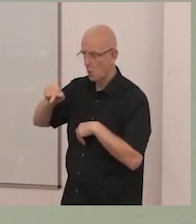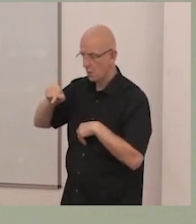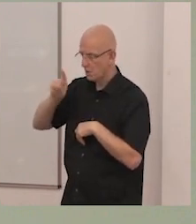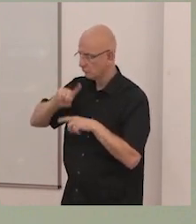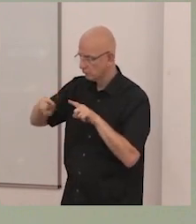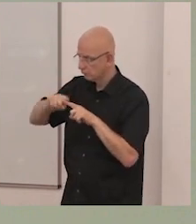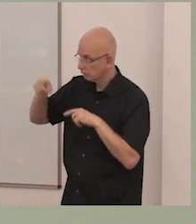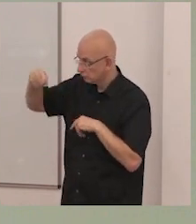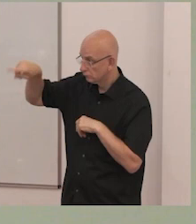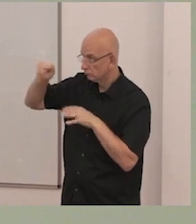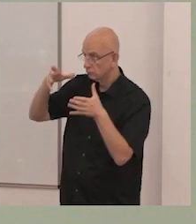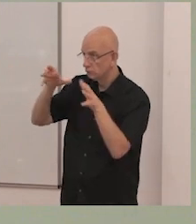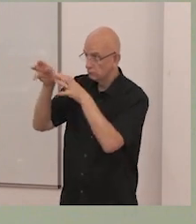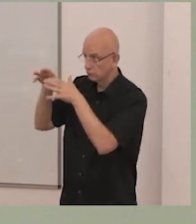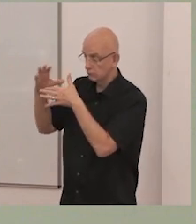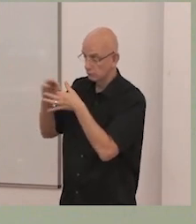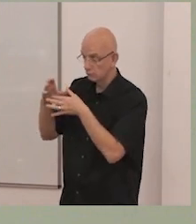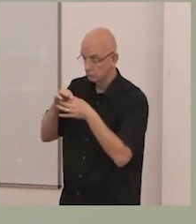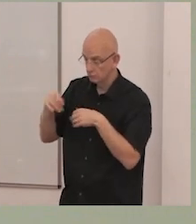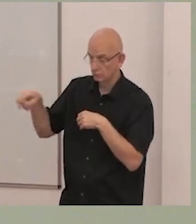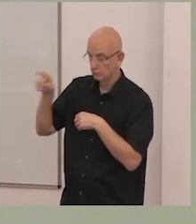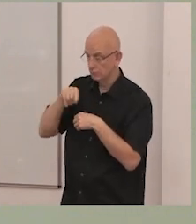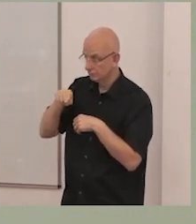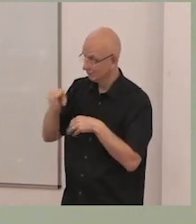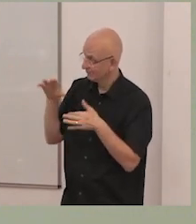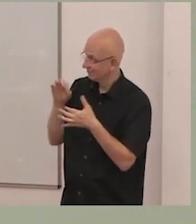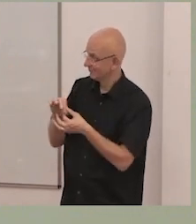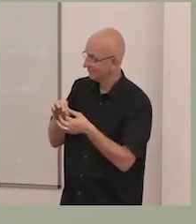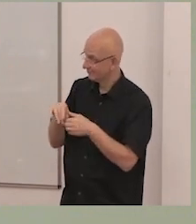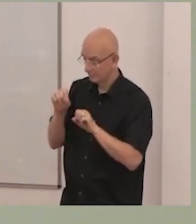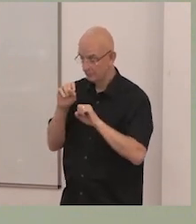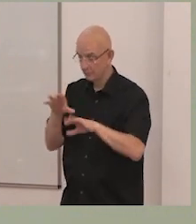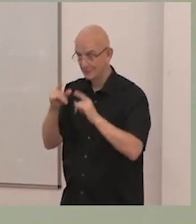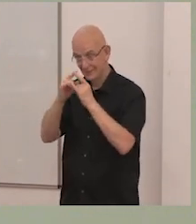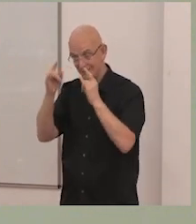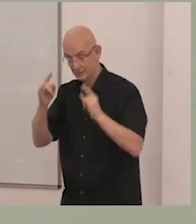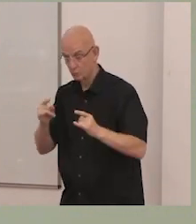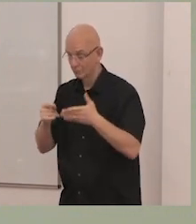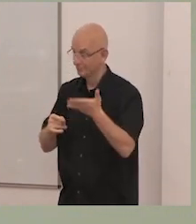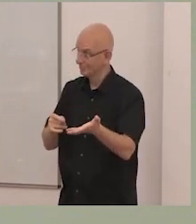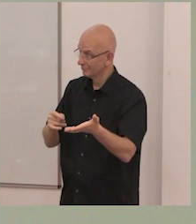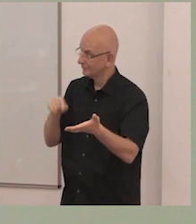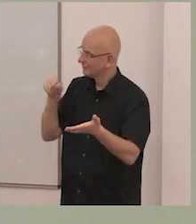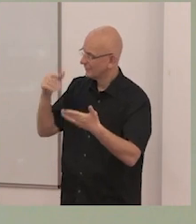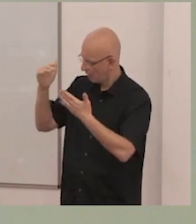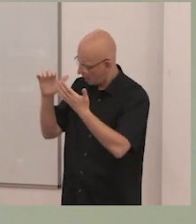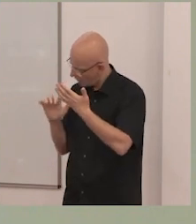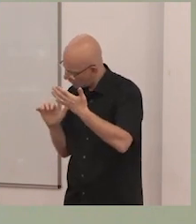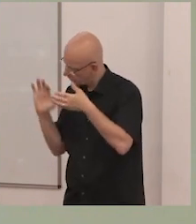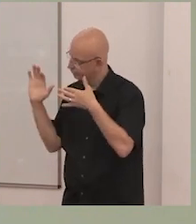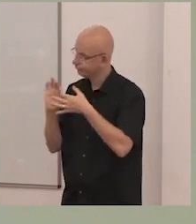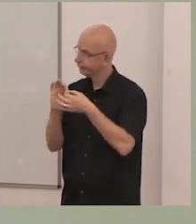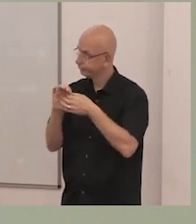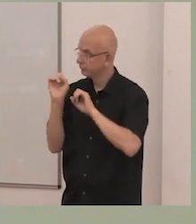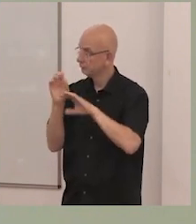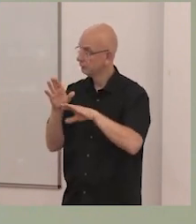about institutionalization of children with disabilities as only as a measure of